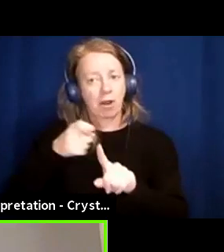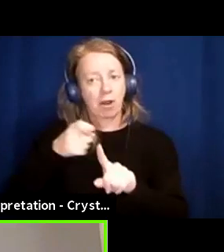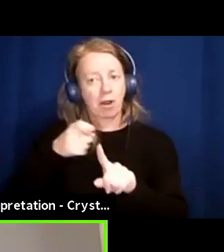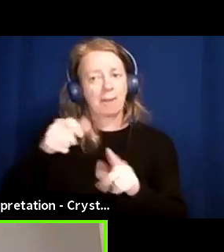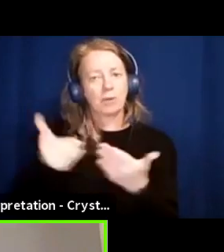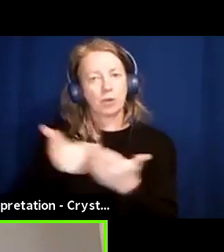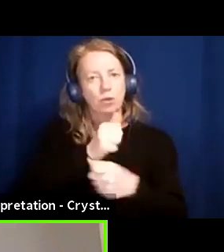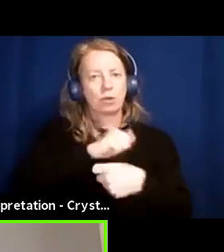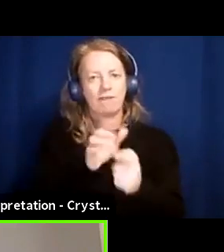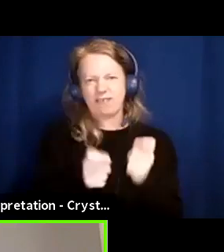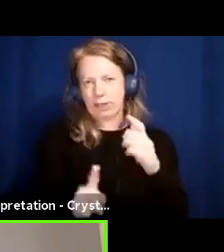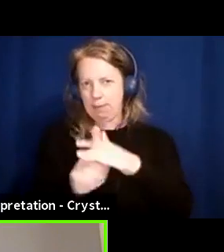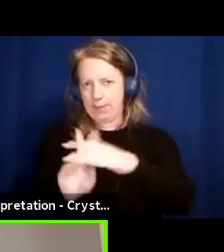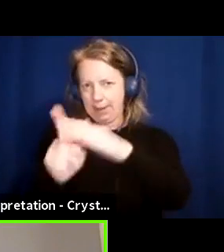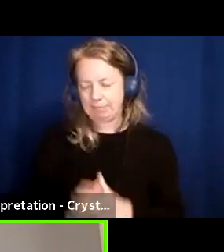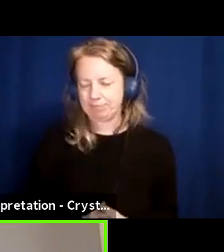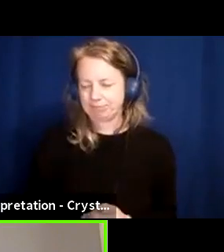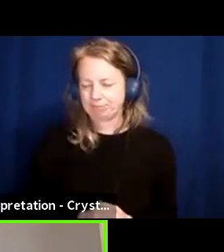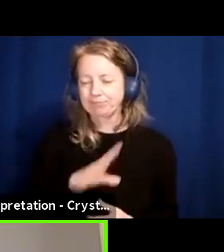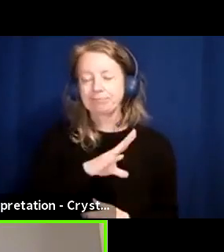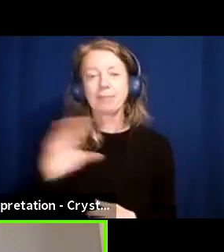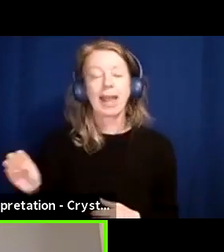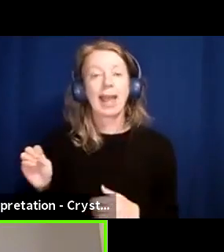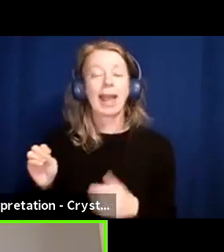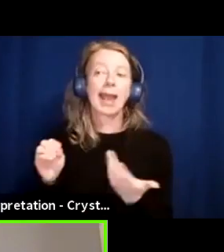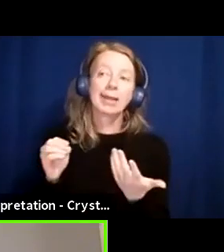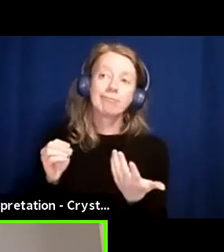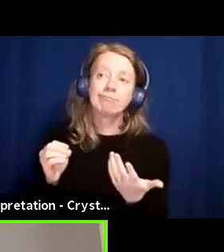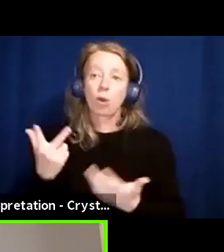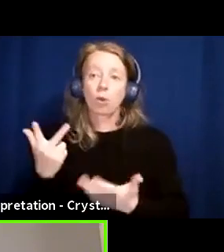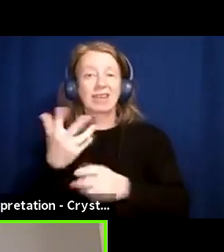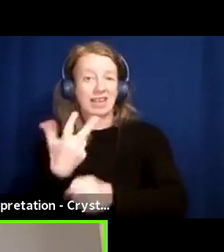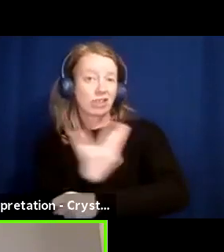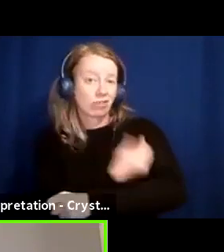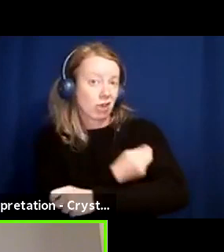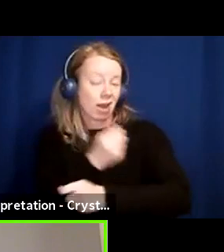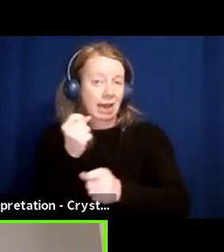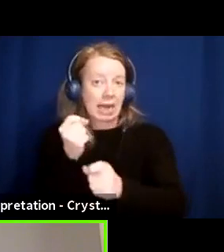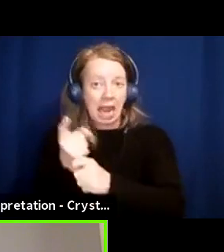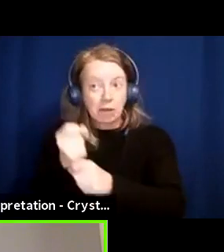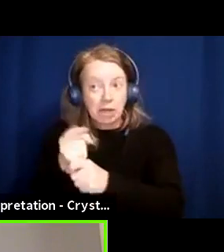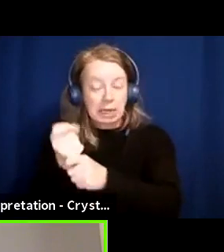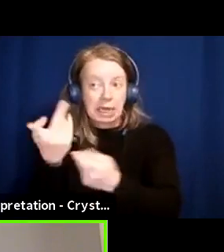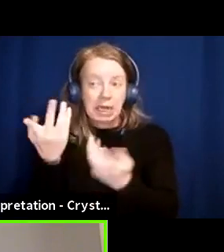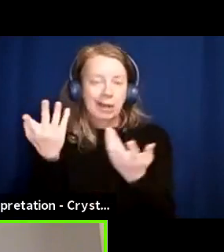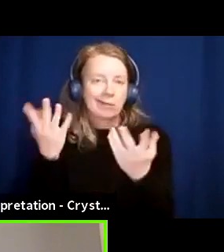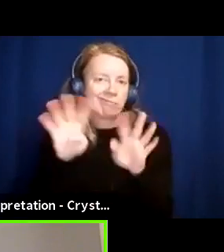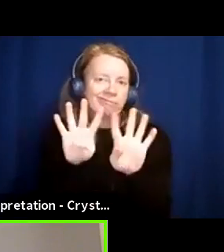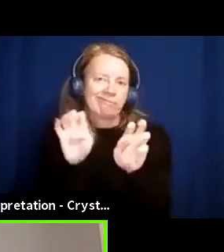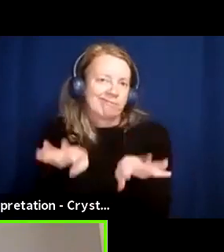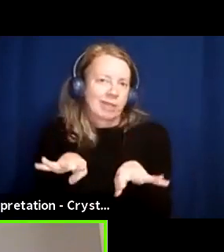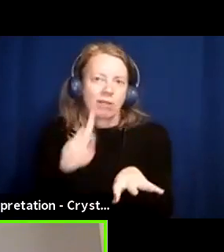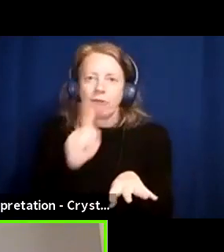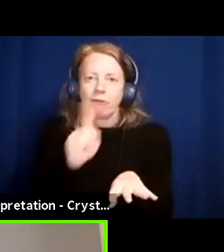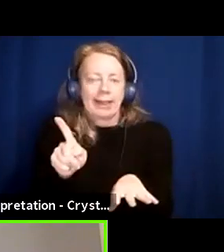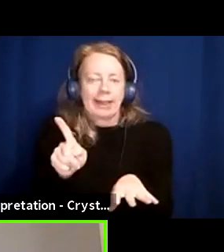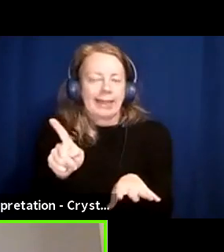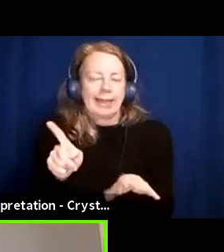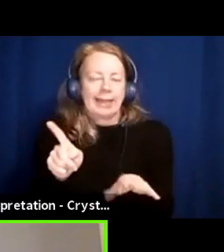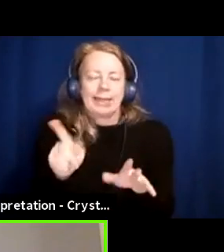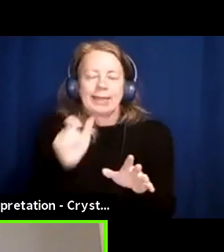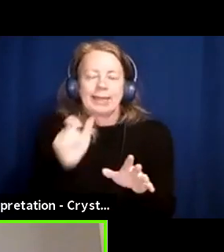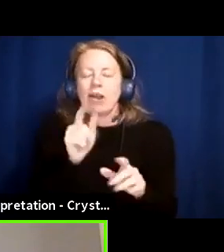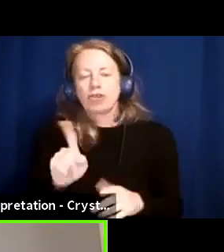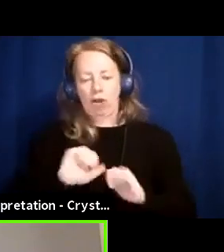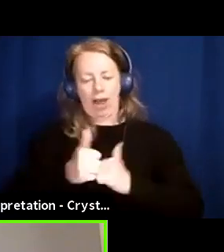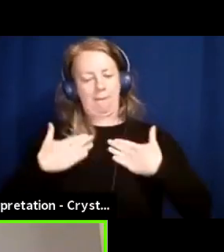And then in terms of getting it every year, we're not real sure how long immunity is going to last from these vaccines because they're new and they're